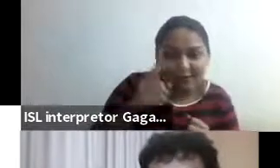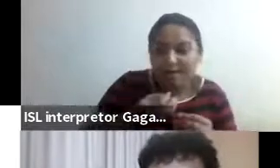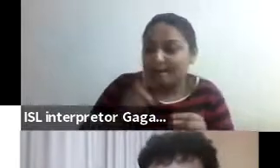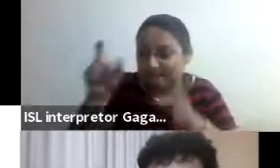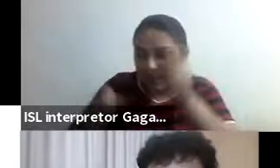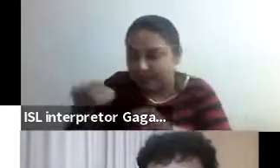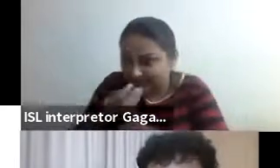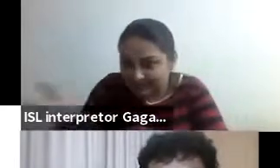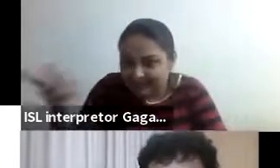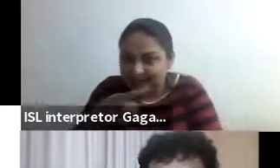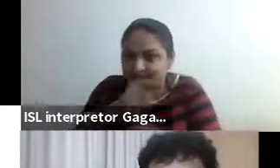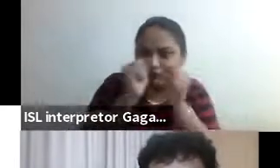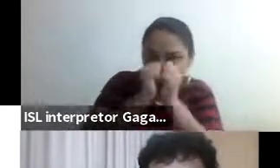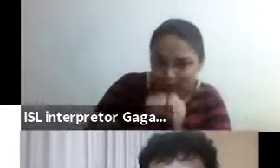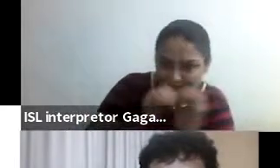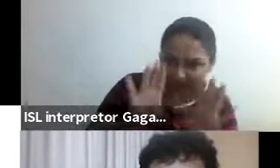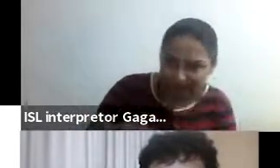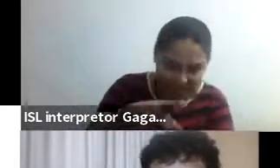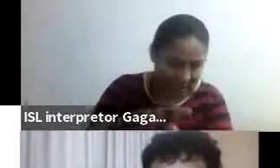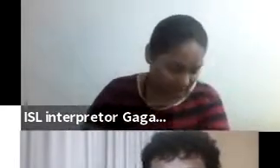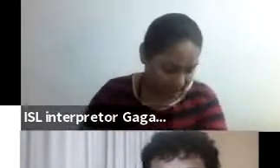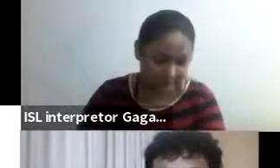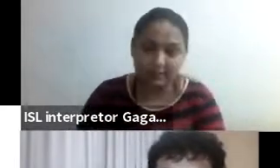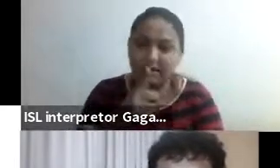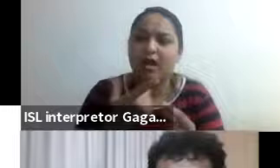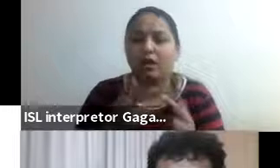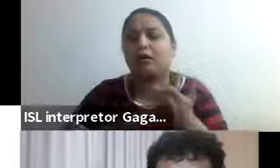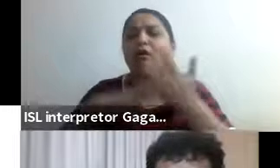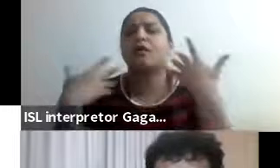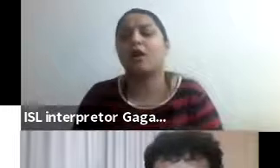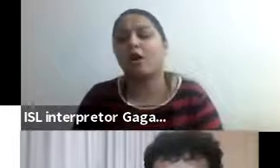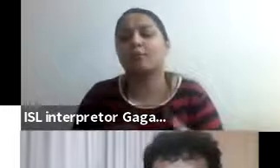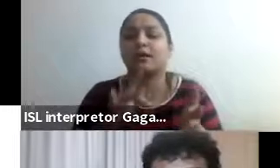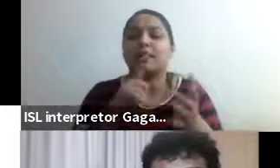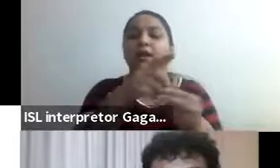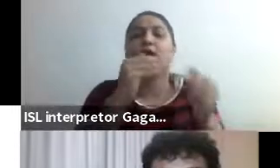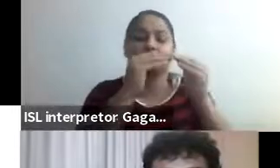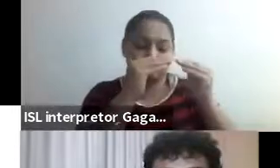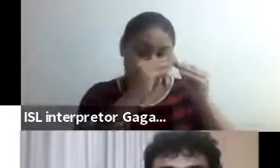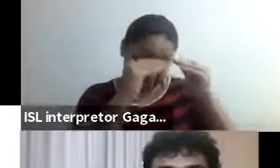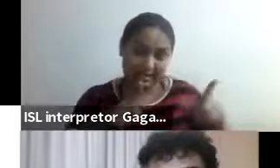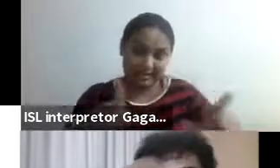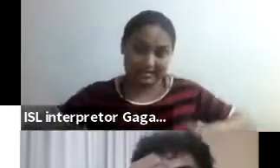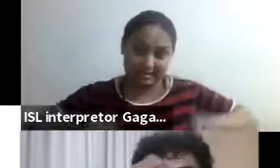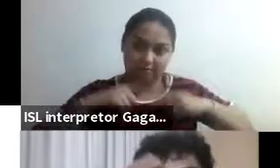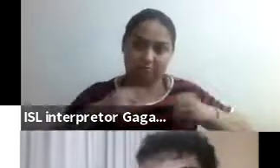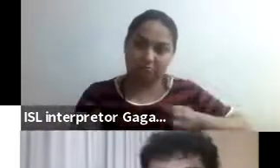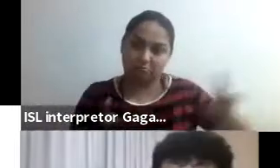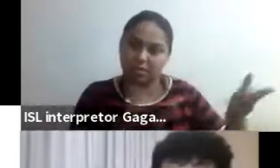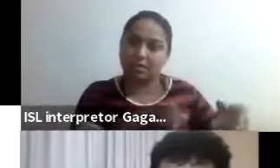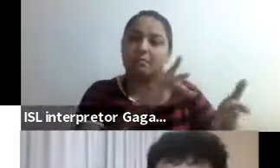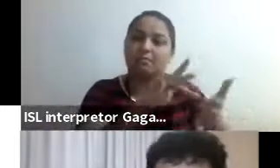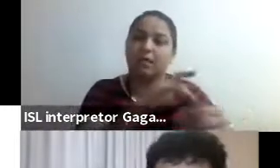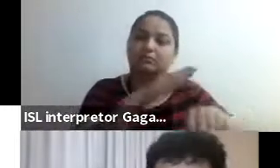which was a common incident near where she lived. You will see this is